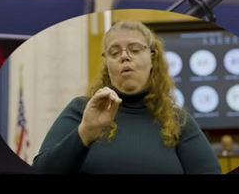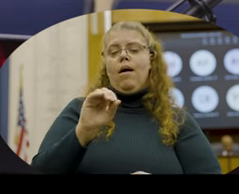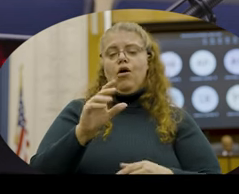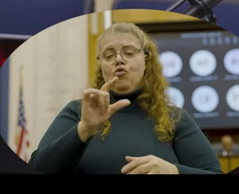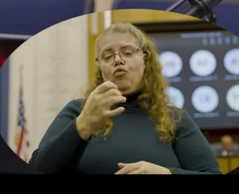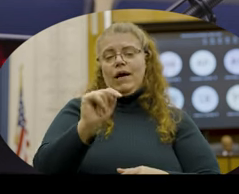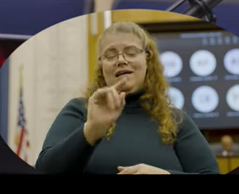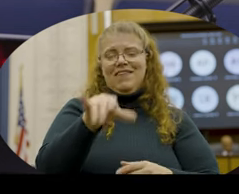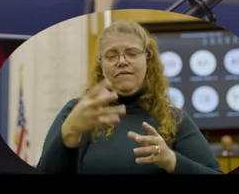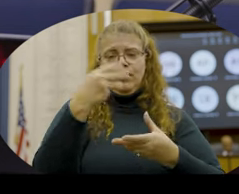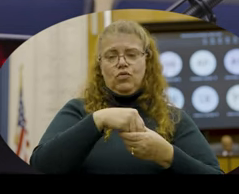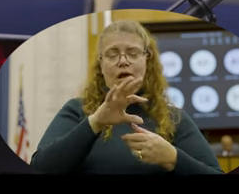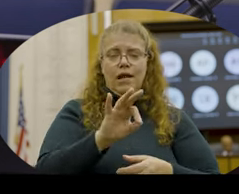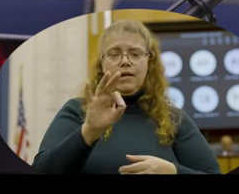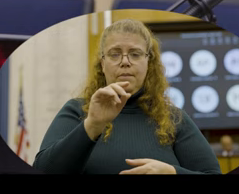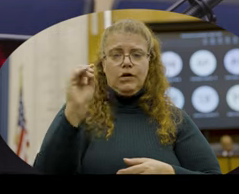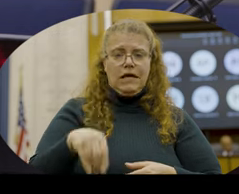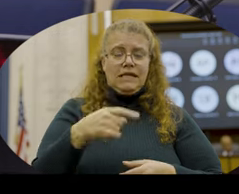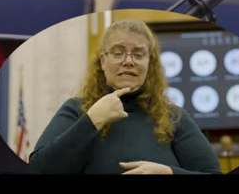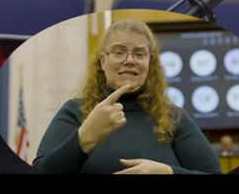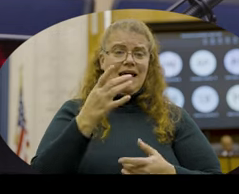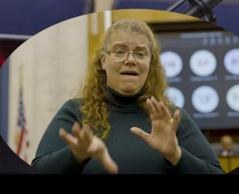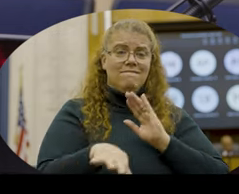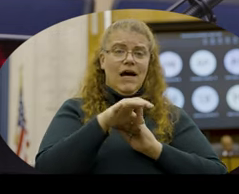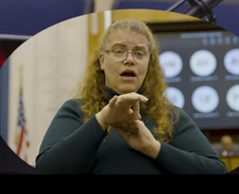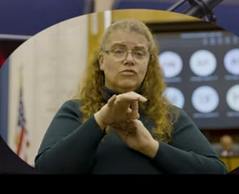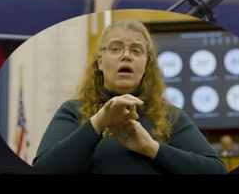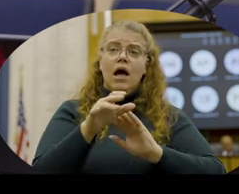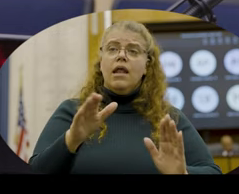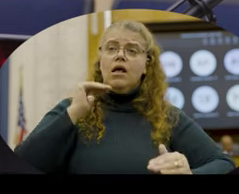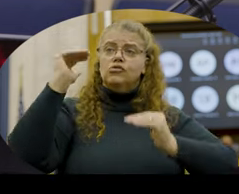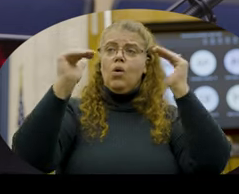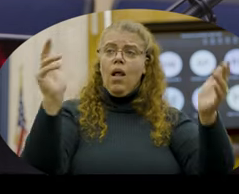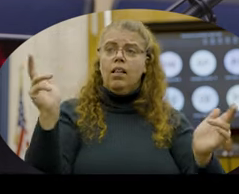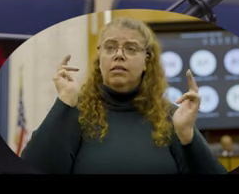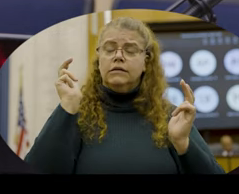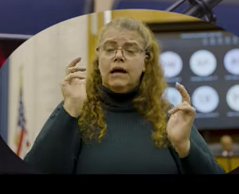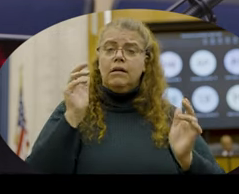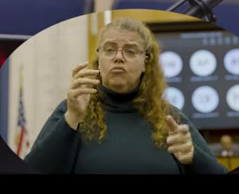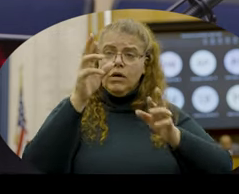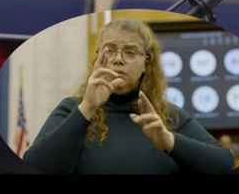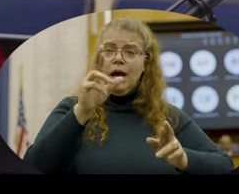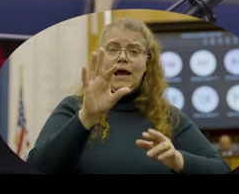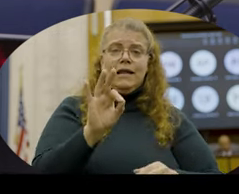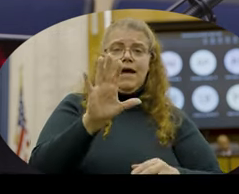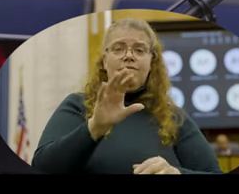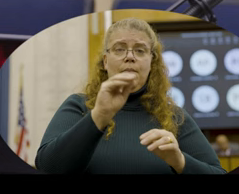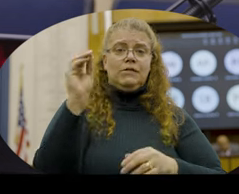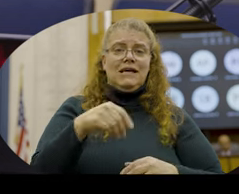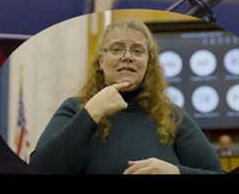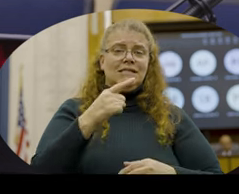in some of our neighborhoods. With additional funding, we will fully activate 3 community centers in high-need